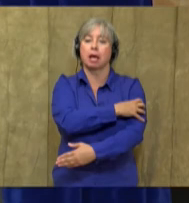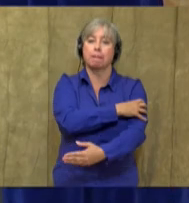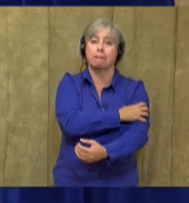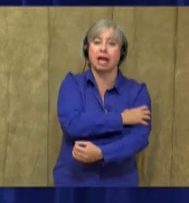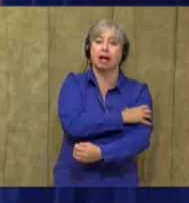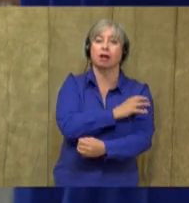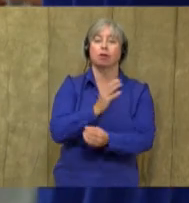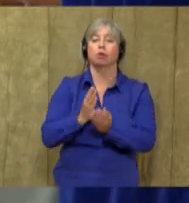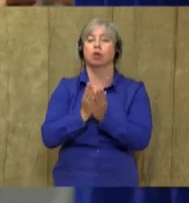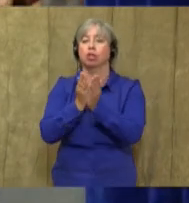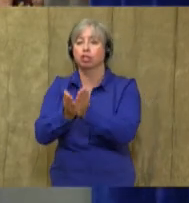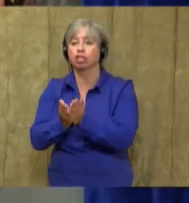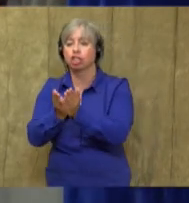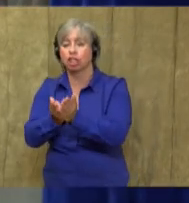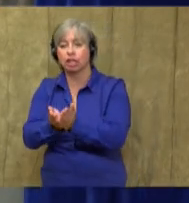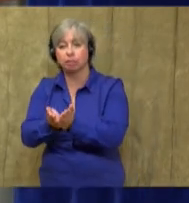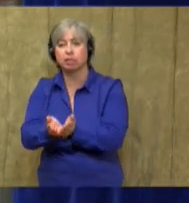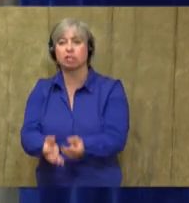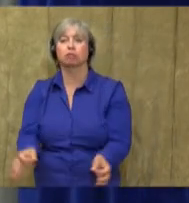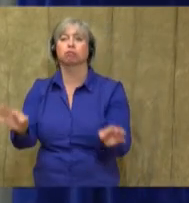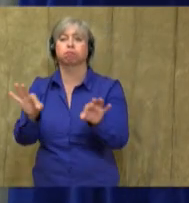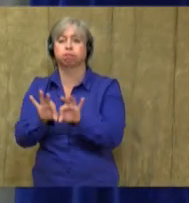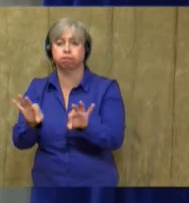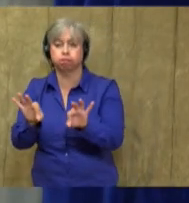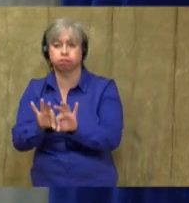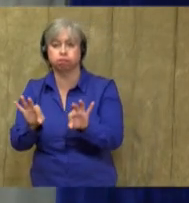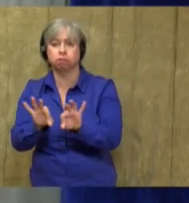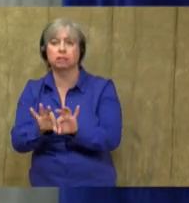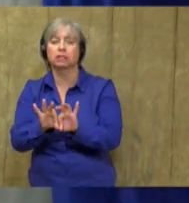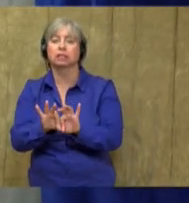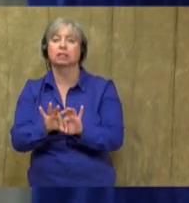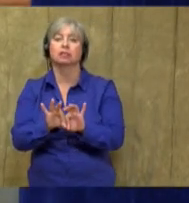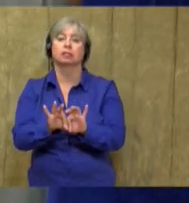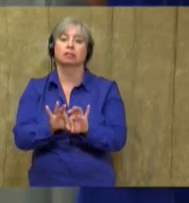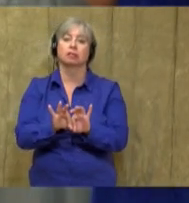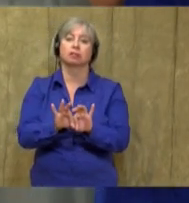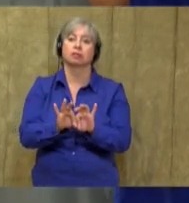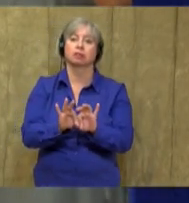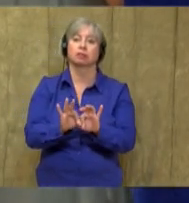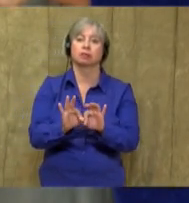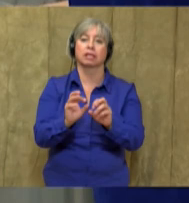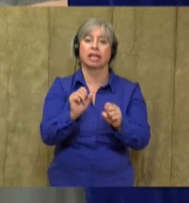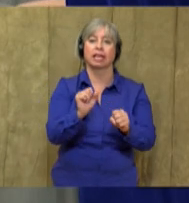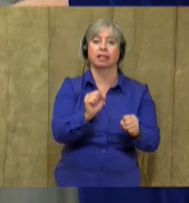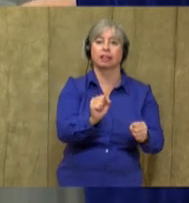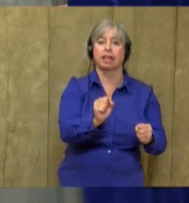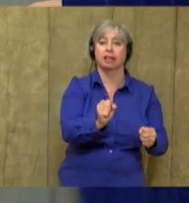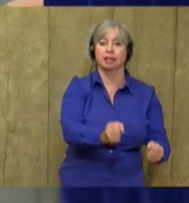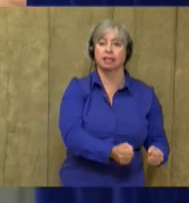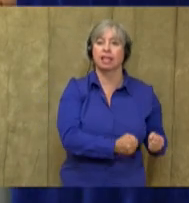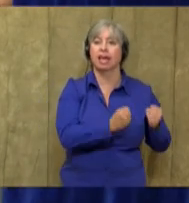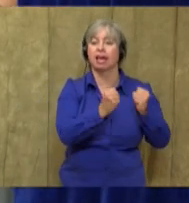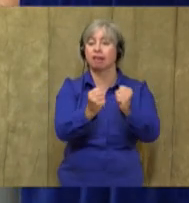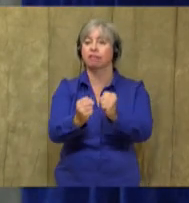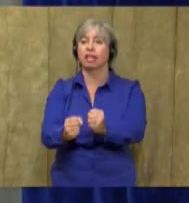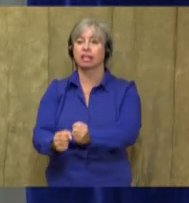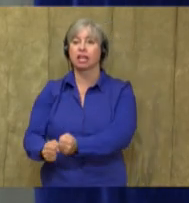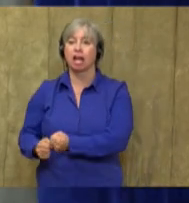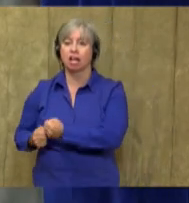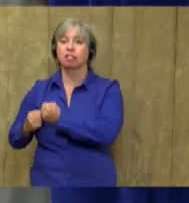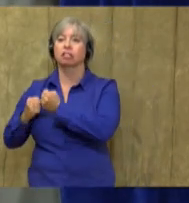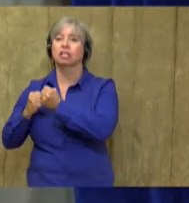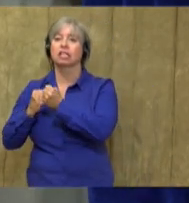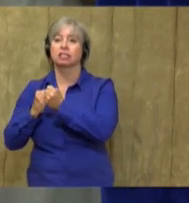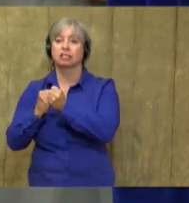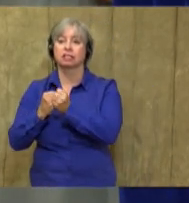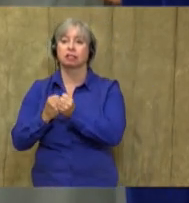be a big thing in Milan. They're actually going to have not only their gondolas for getting from place to place within Venice, they're also